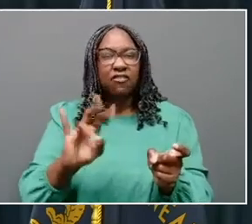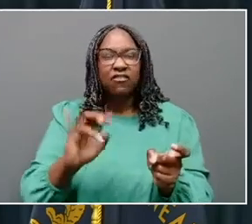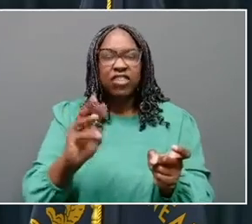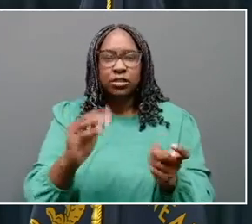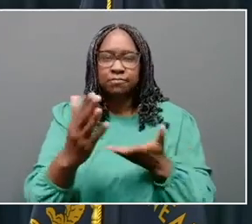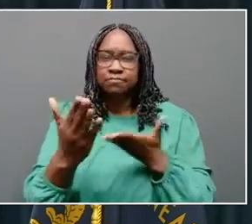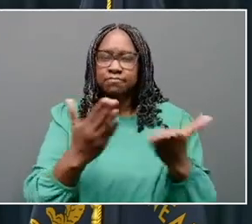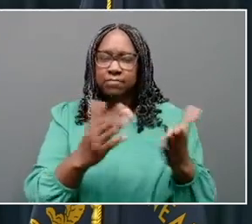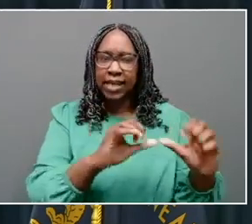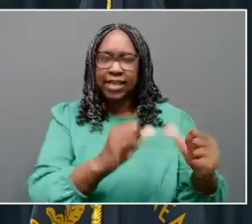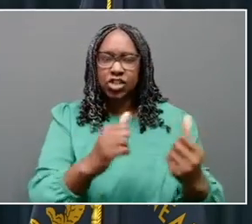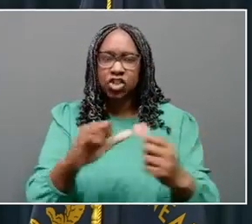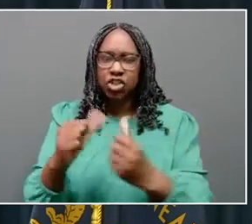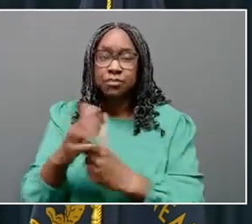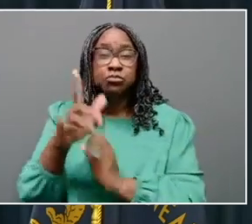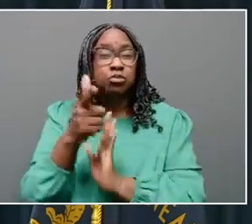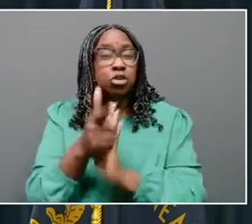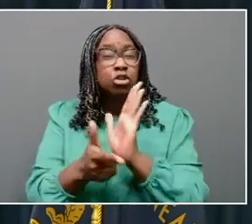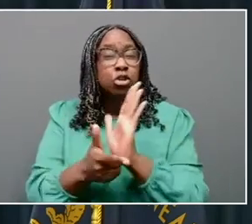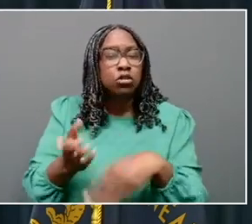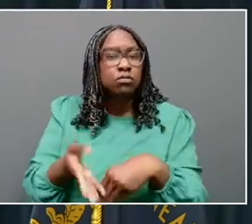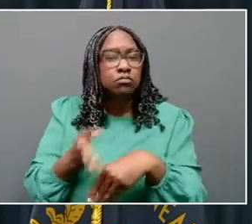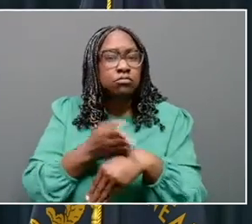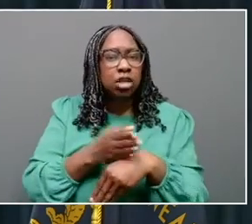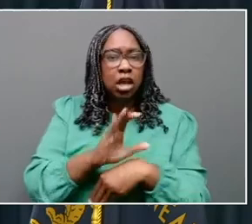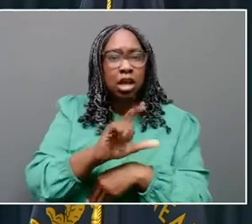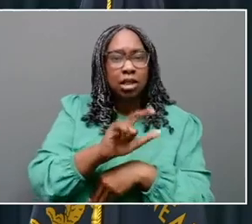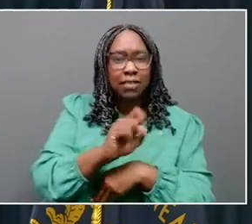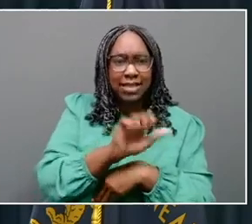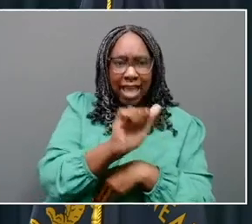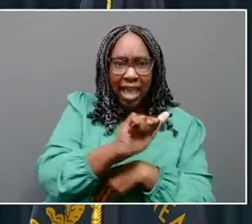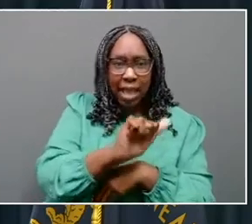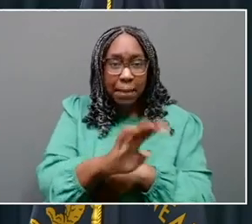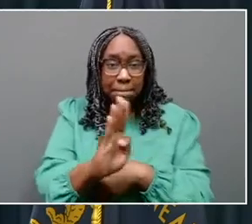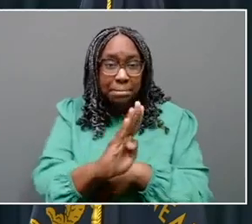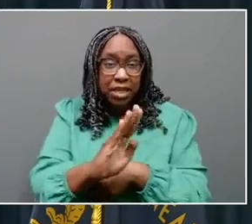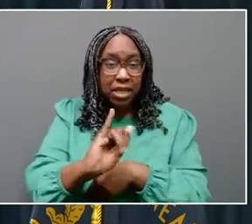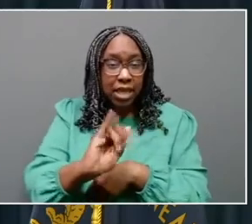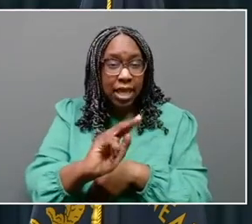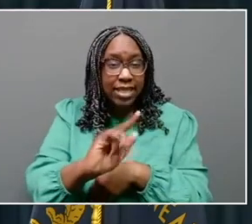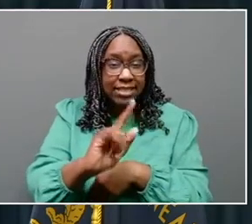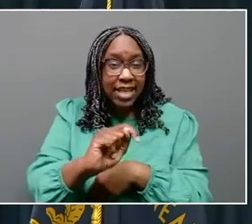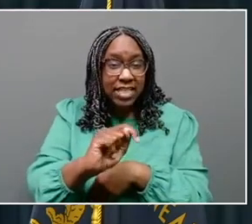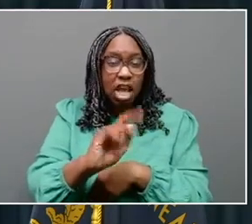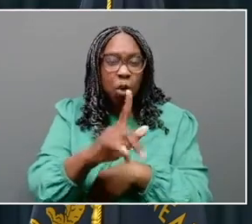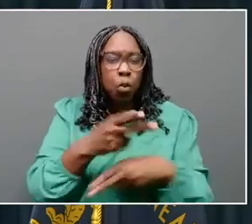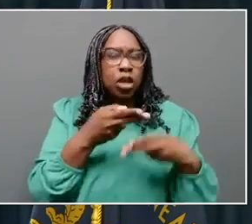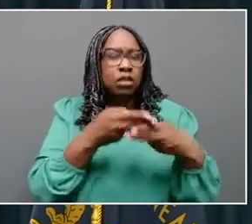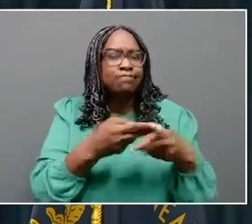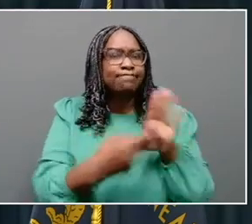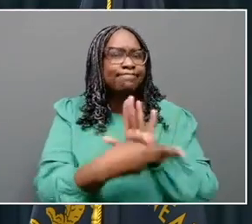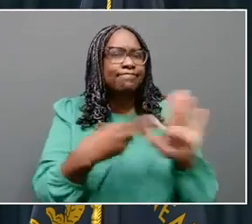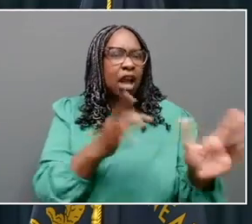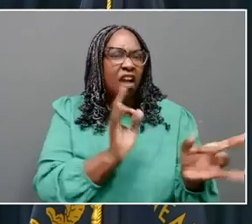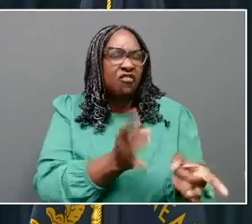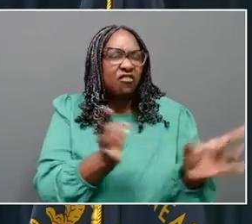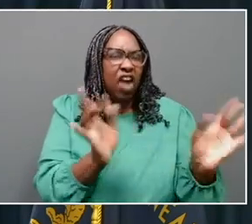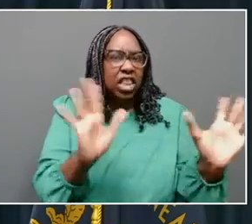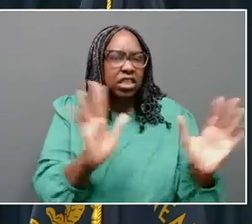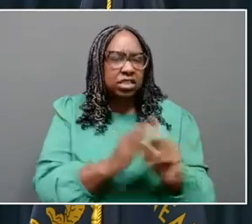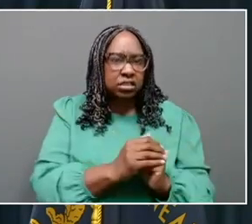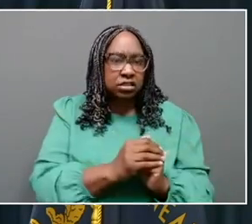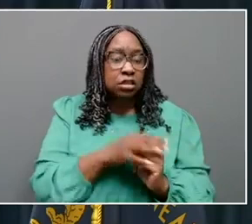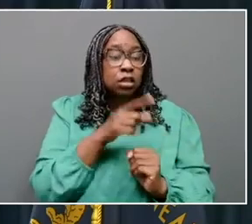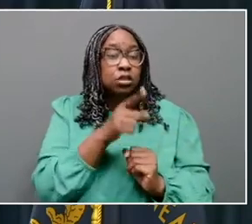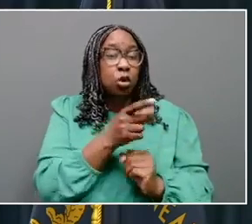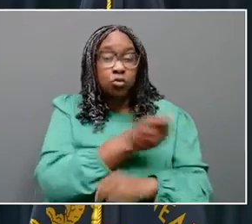strengthened laws by defining Class A and B felony incest as a violent offense and requiring offenders to serve longer sentences